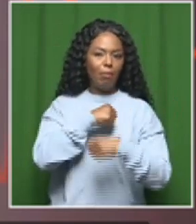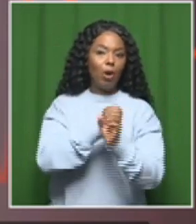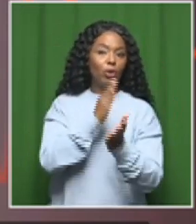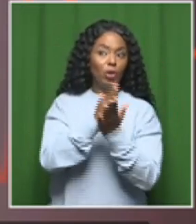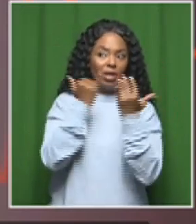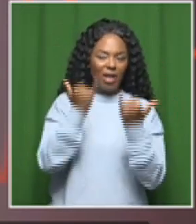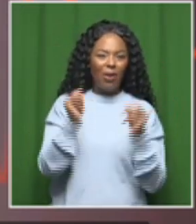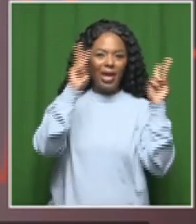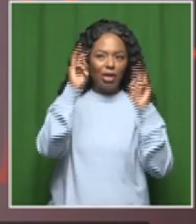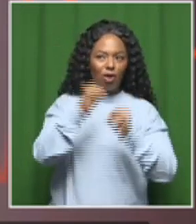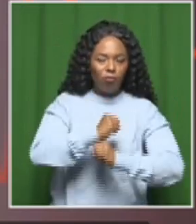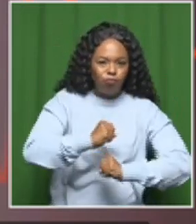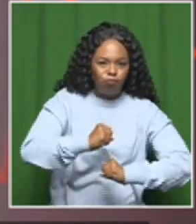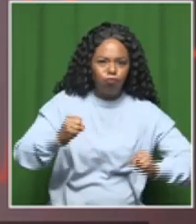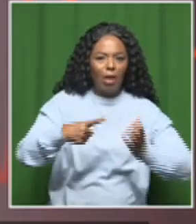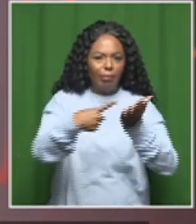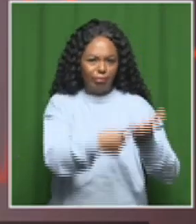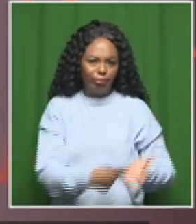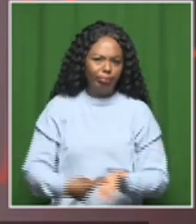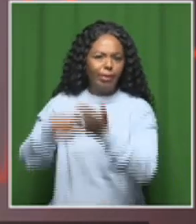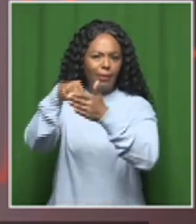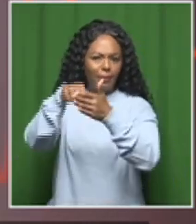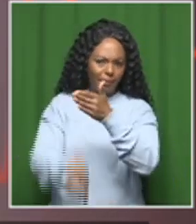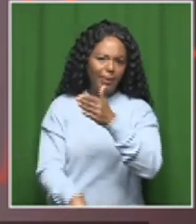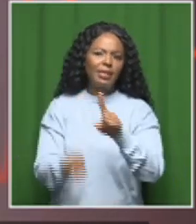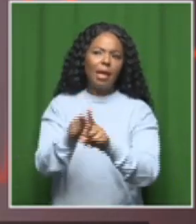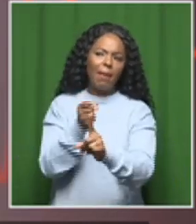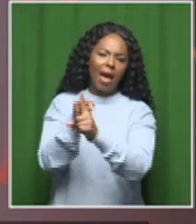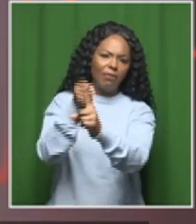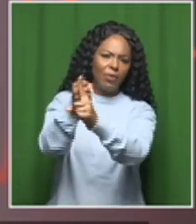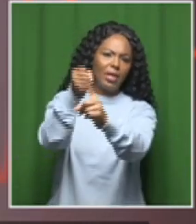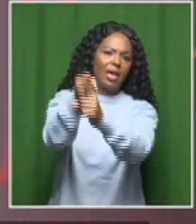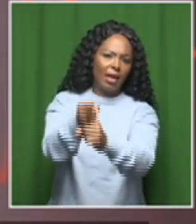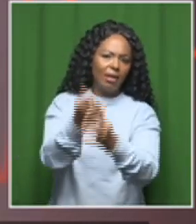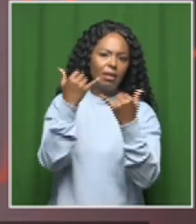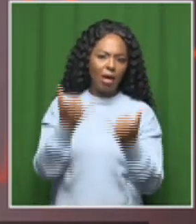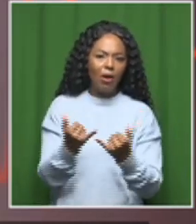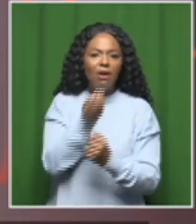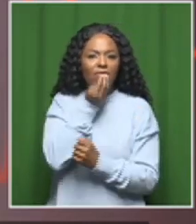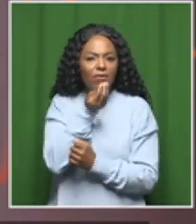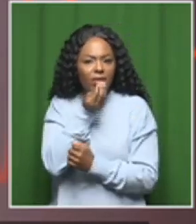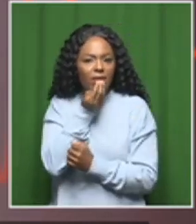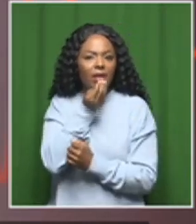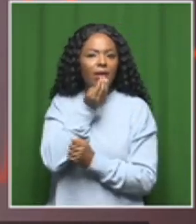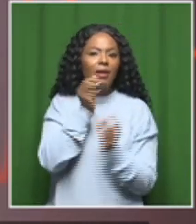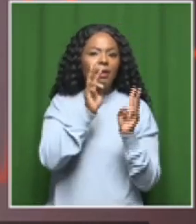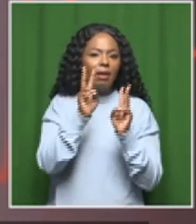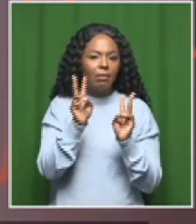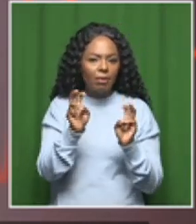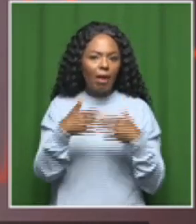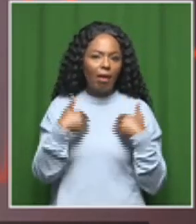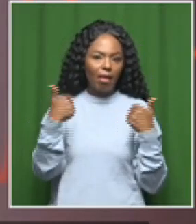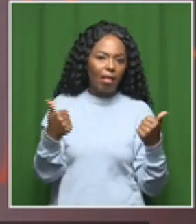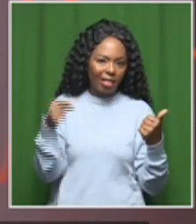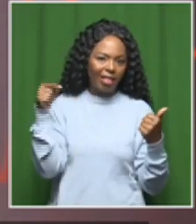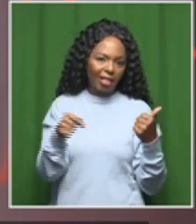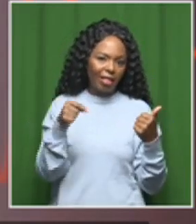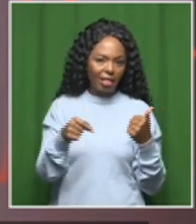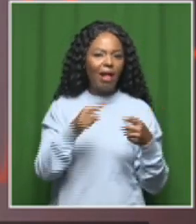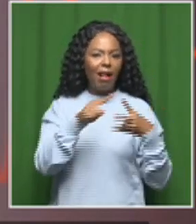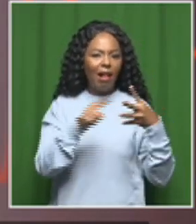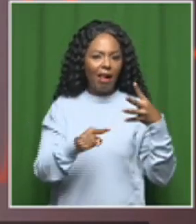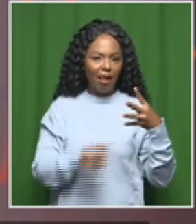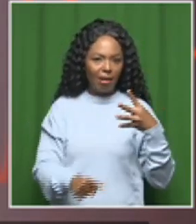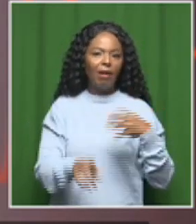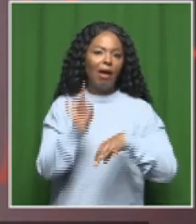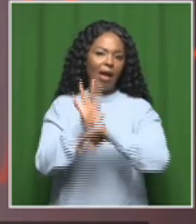around obesity and also to advocate for evidence-based nutrition solutions to prevent and manage the disease. Now,